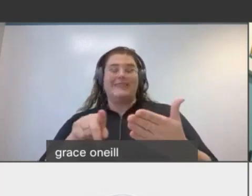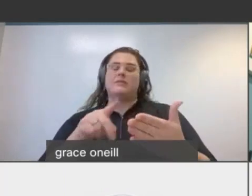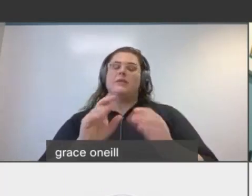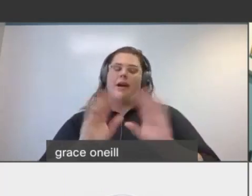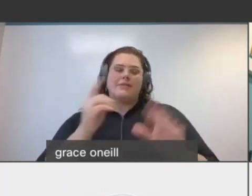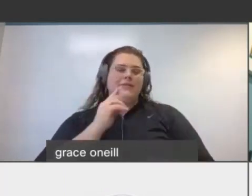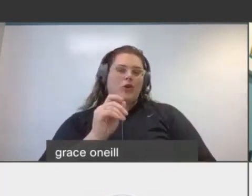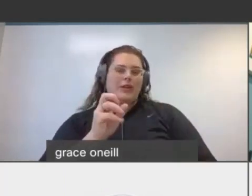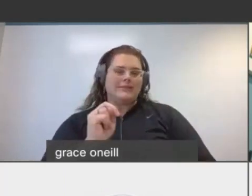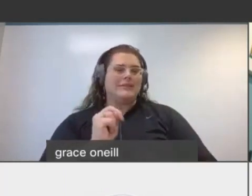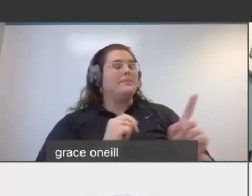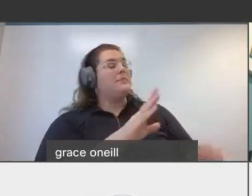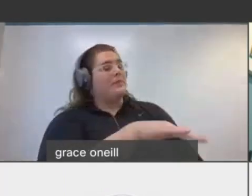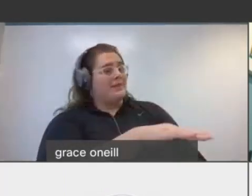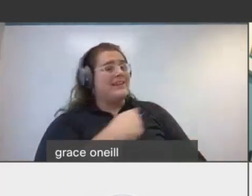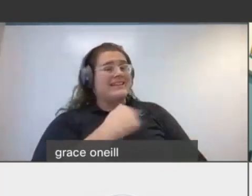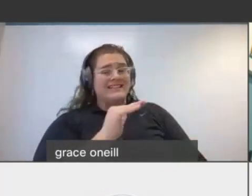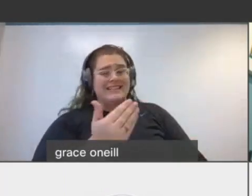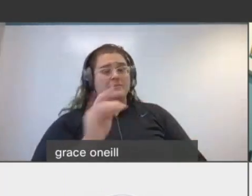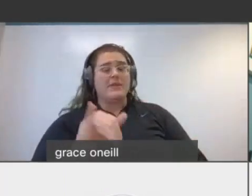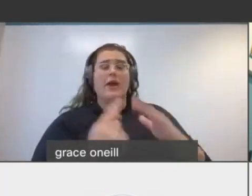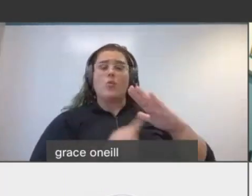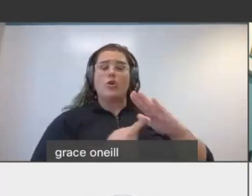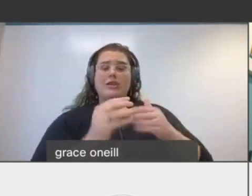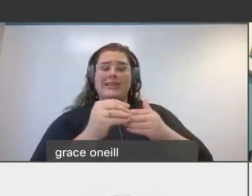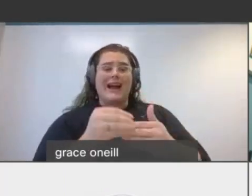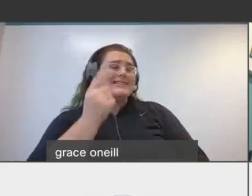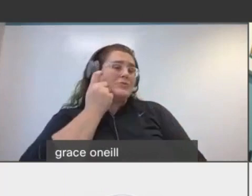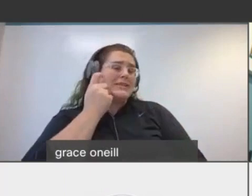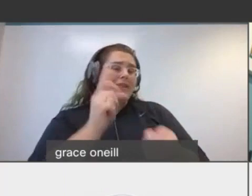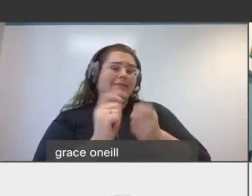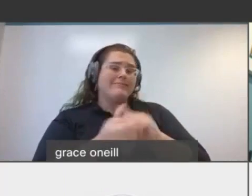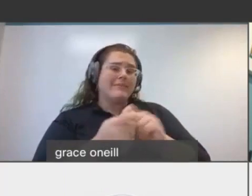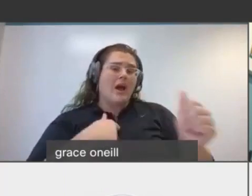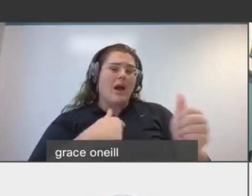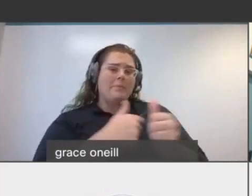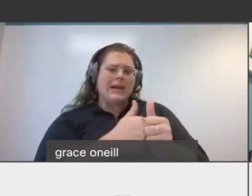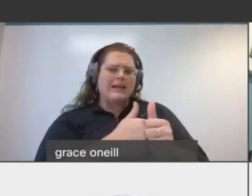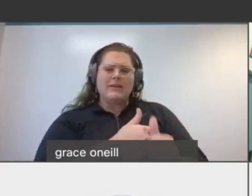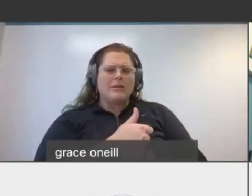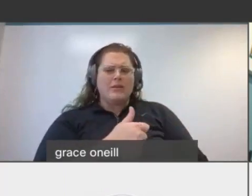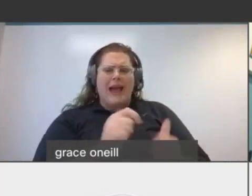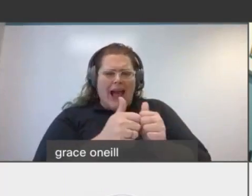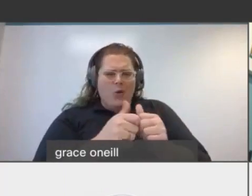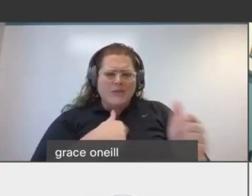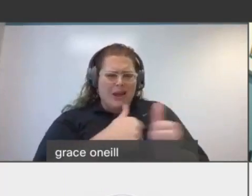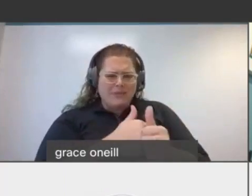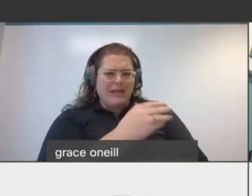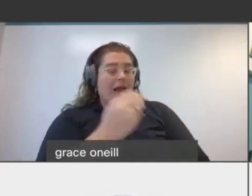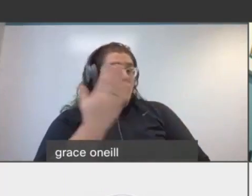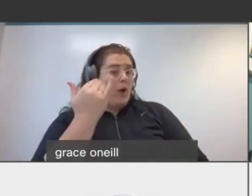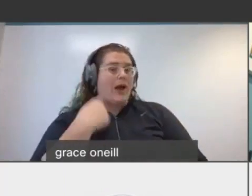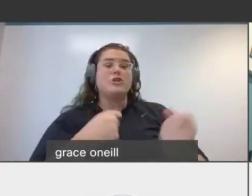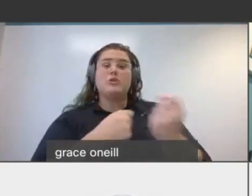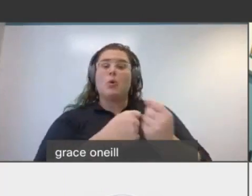that the quarantine guidance was just updated. In what ways was it updated, and why is supported living still